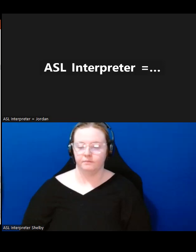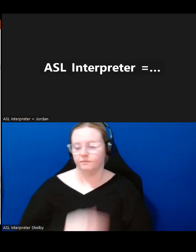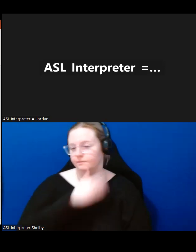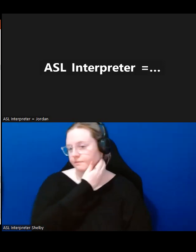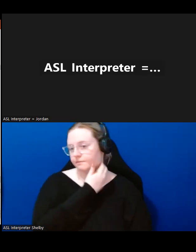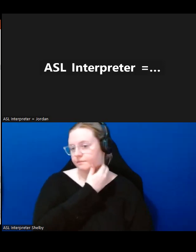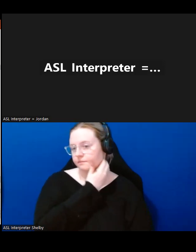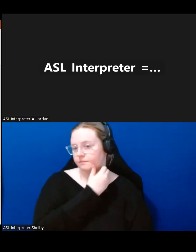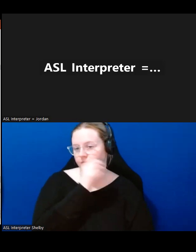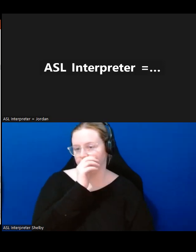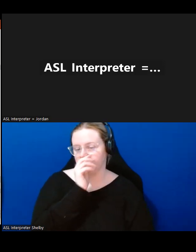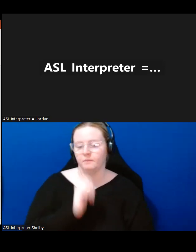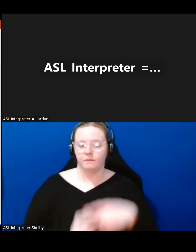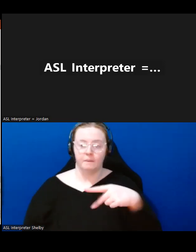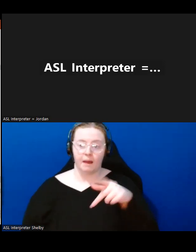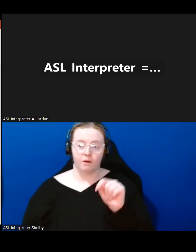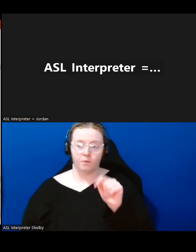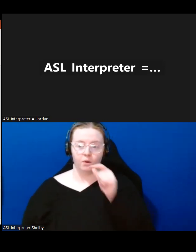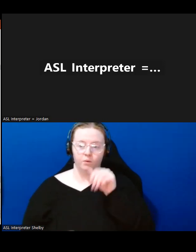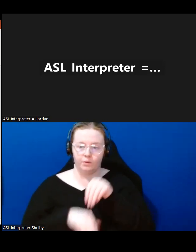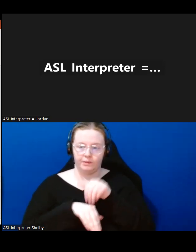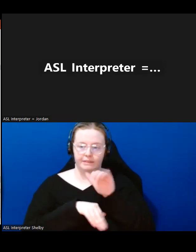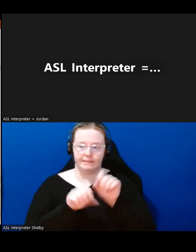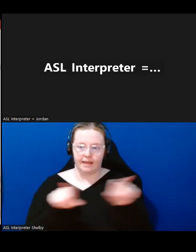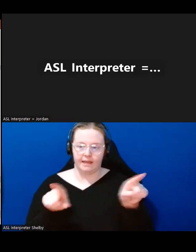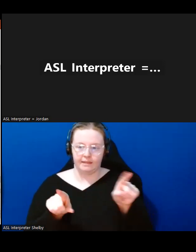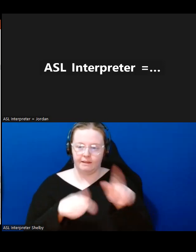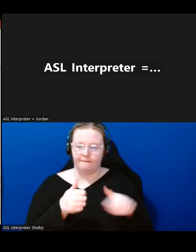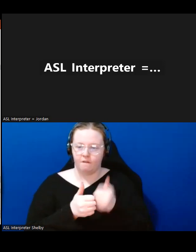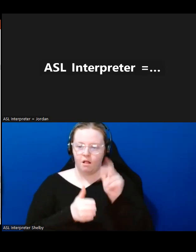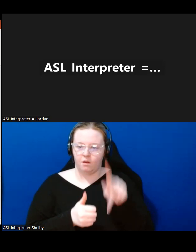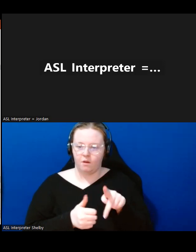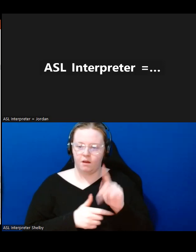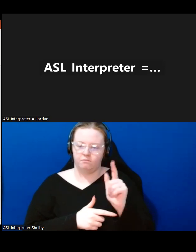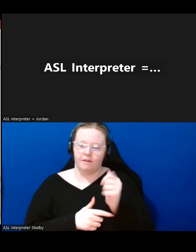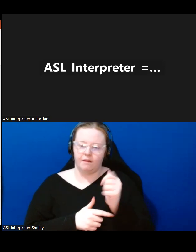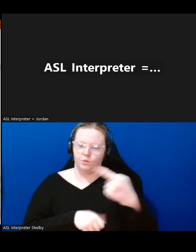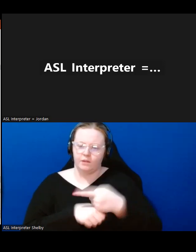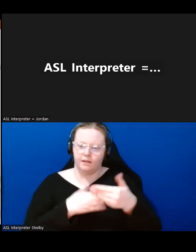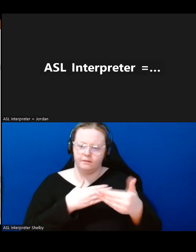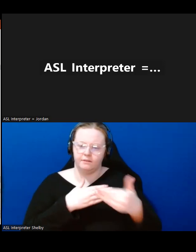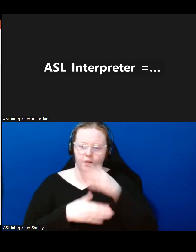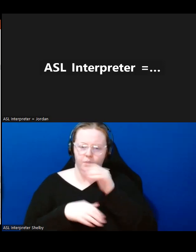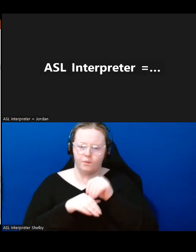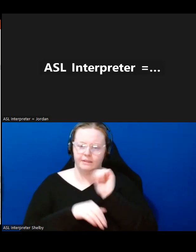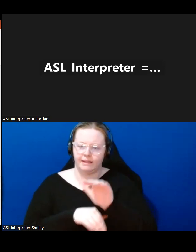The PowerPoint itself will be sent out to everybody as a follow-up after our session in the next couple of days.